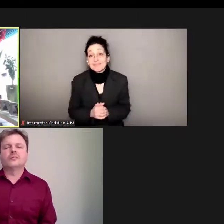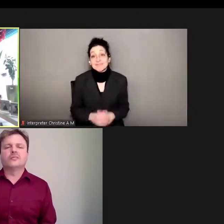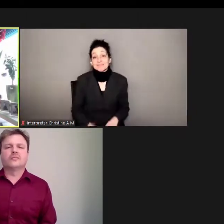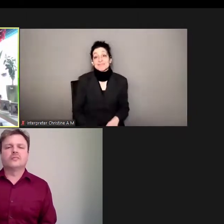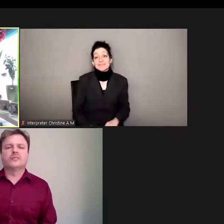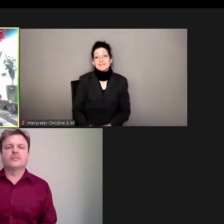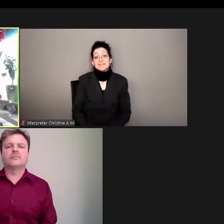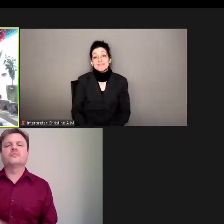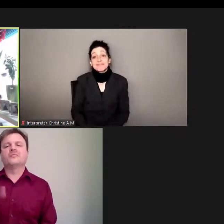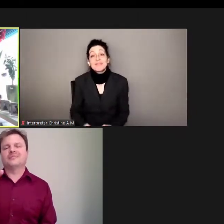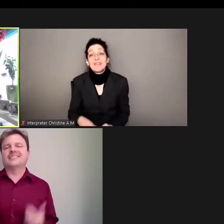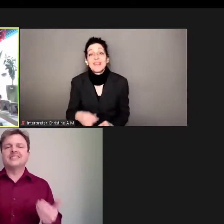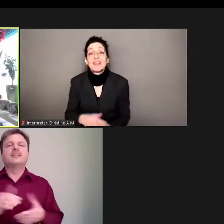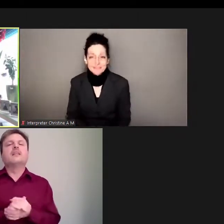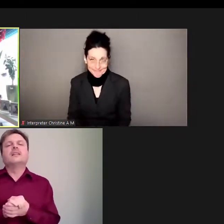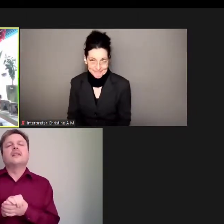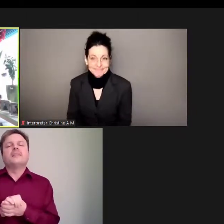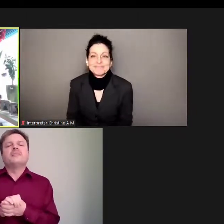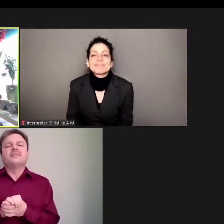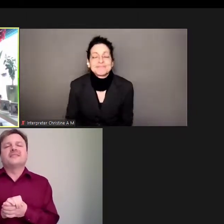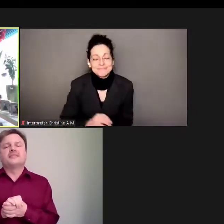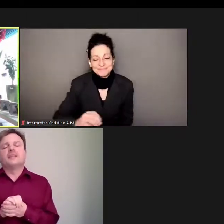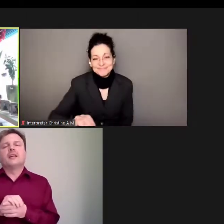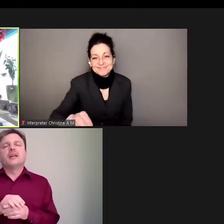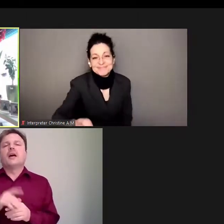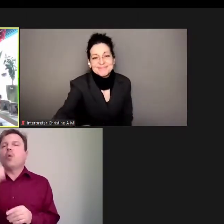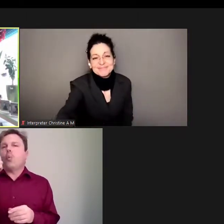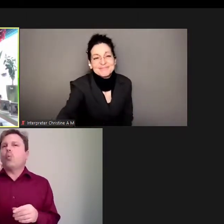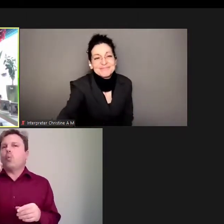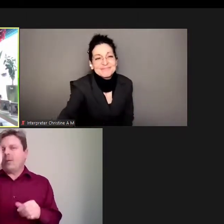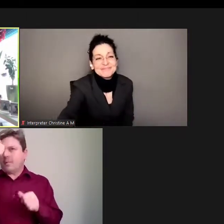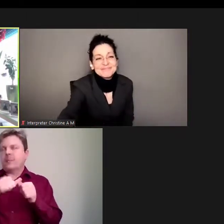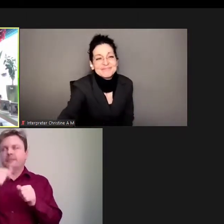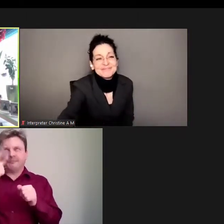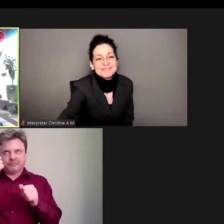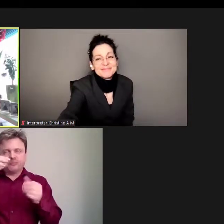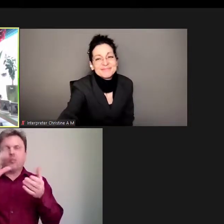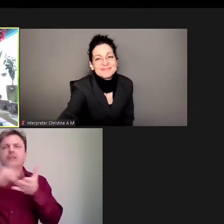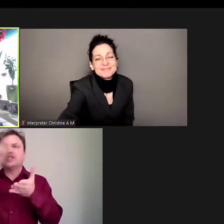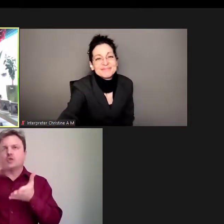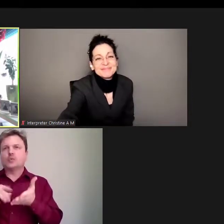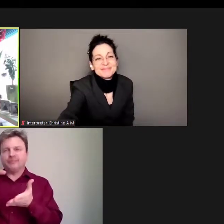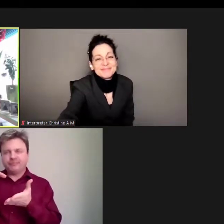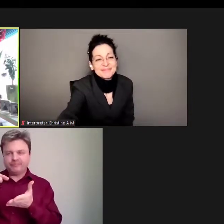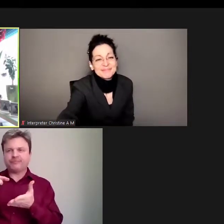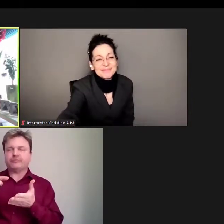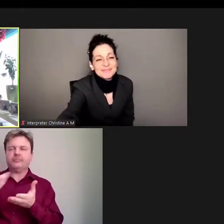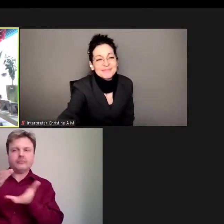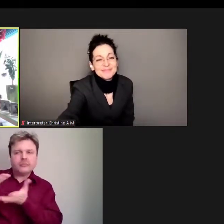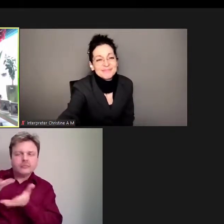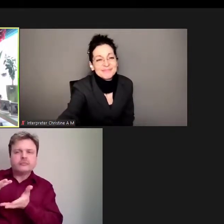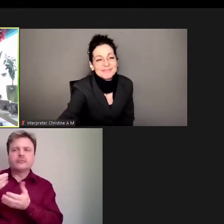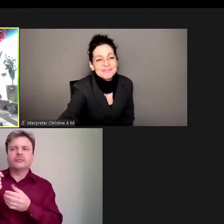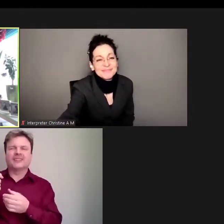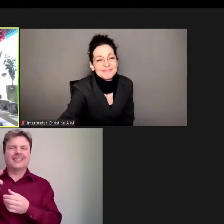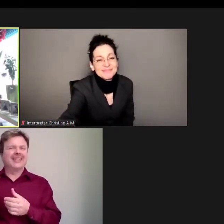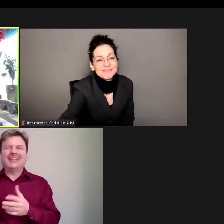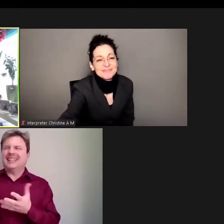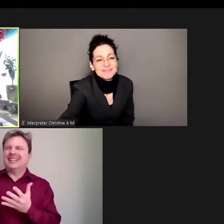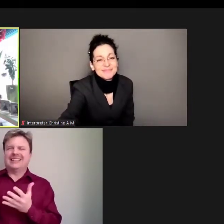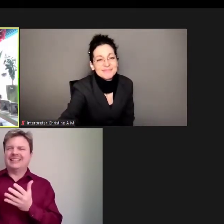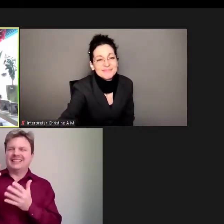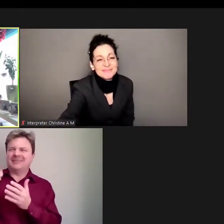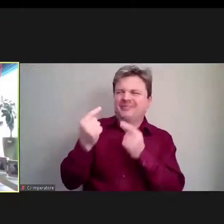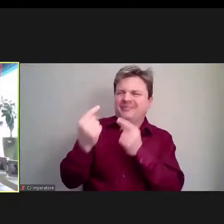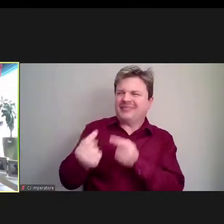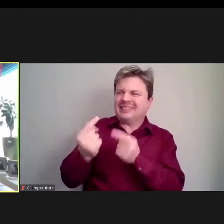with, where it seemed as though we just couldn't really get anything done during